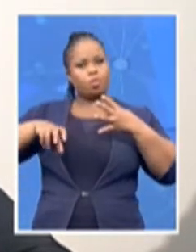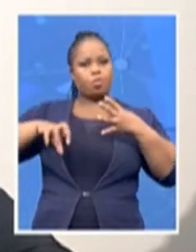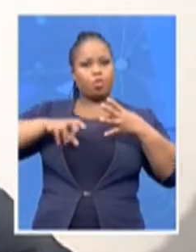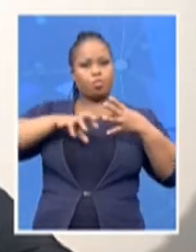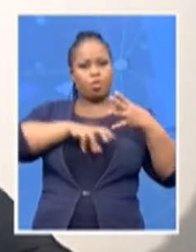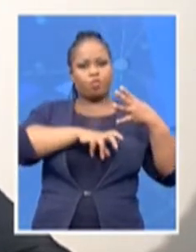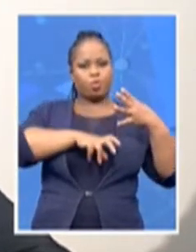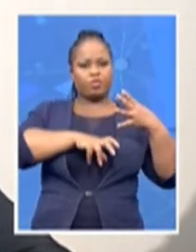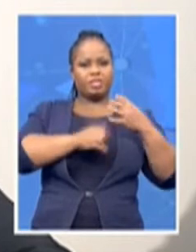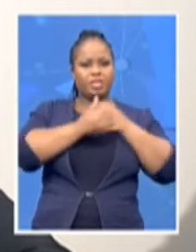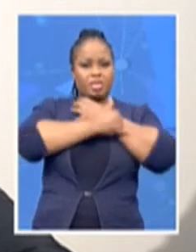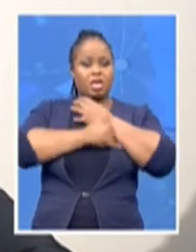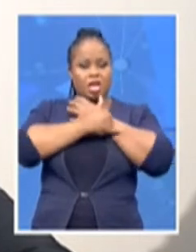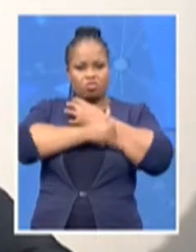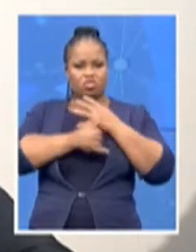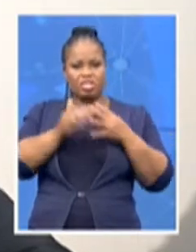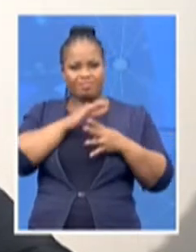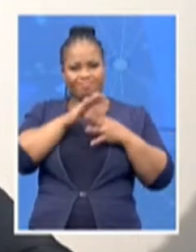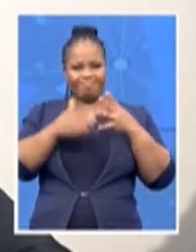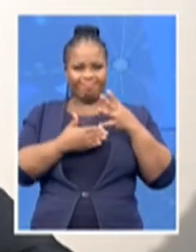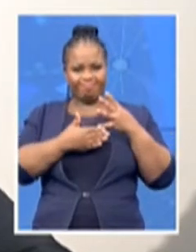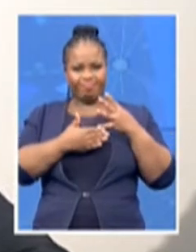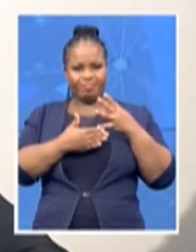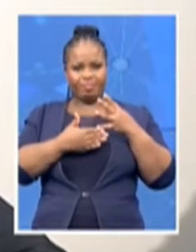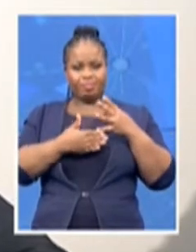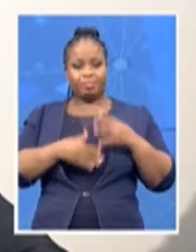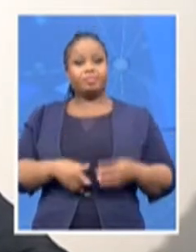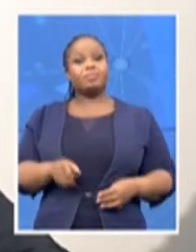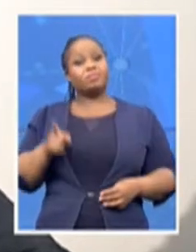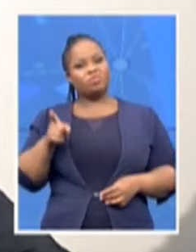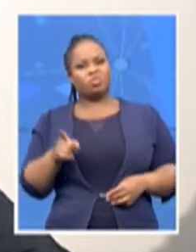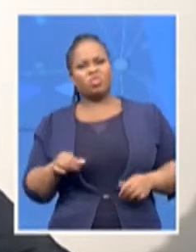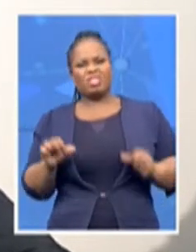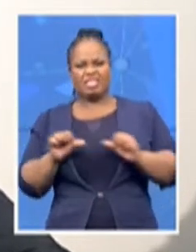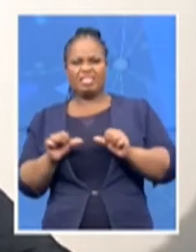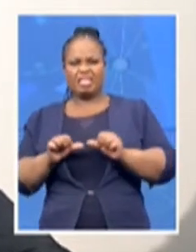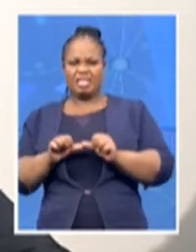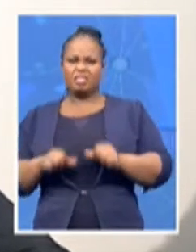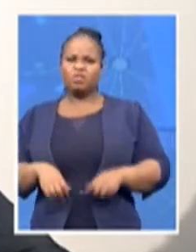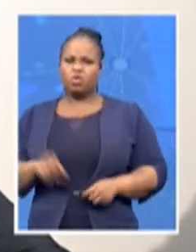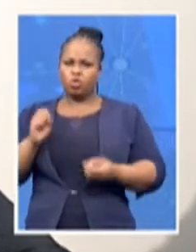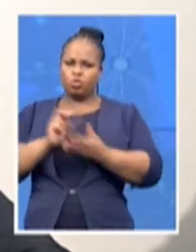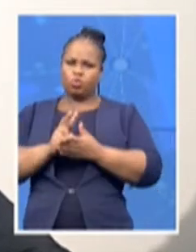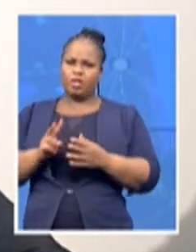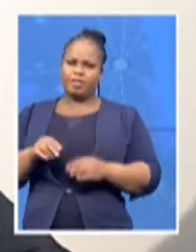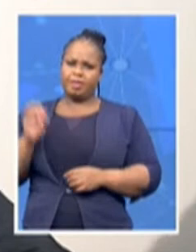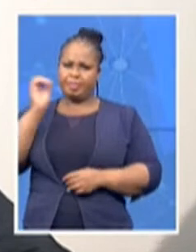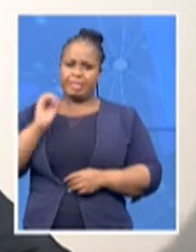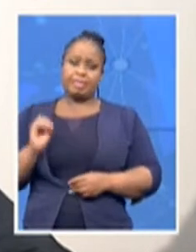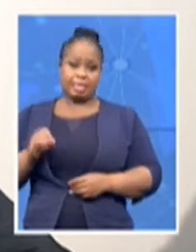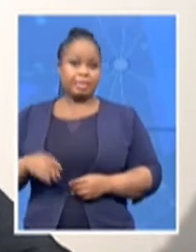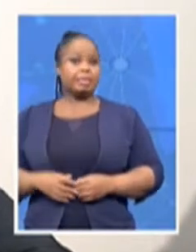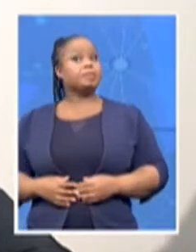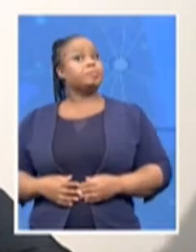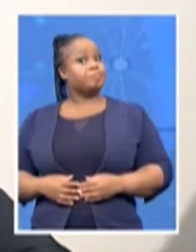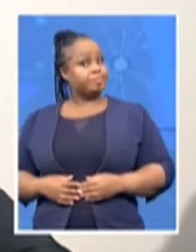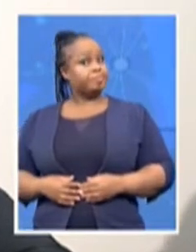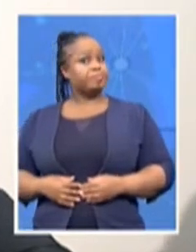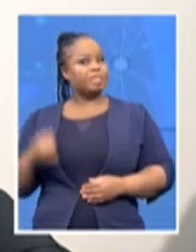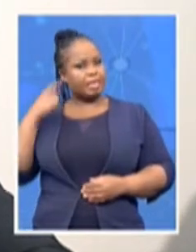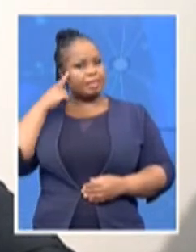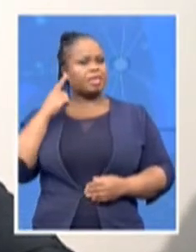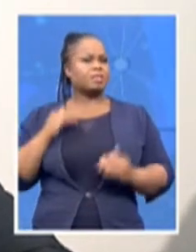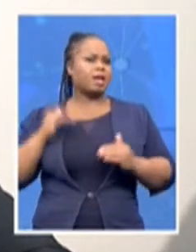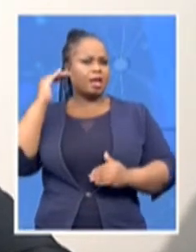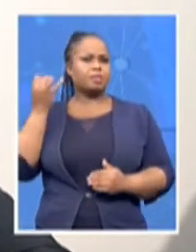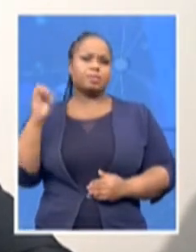a province of your size to get 12% of the national, I think is too high. So we will